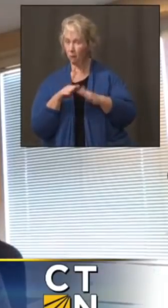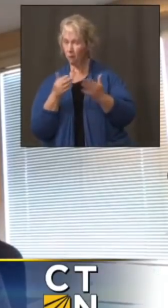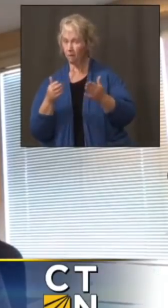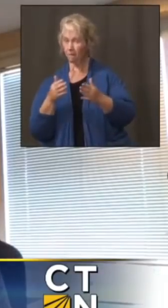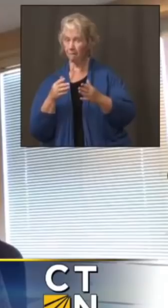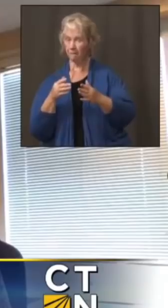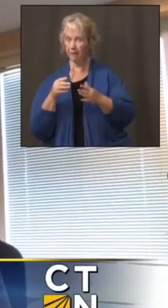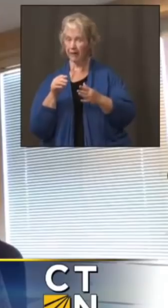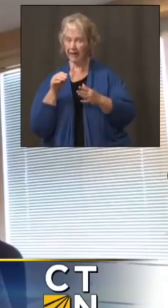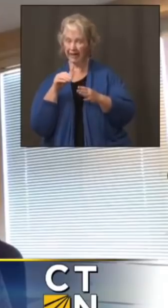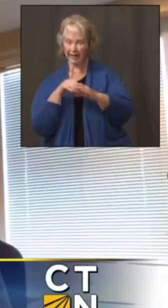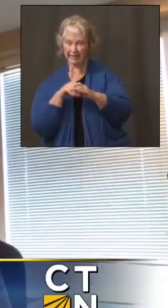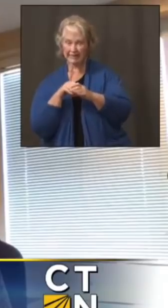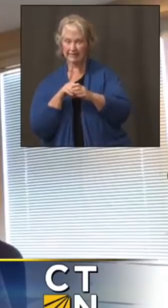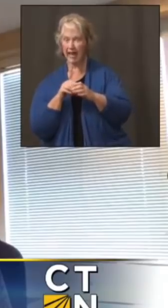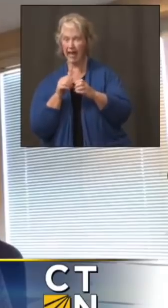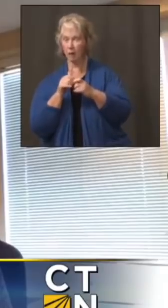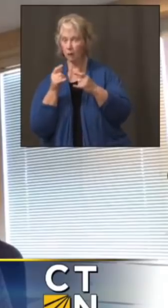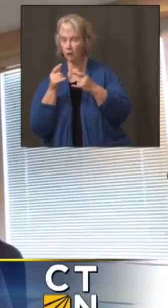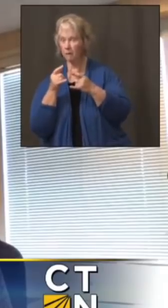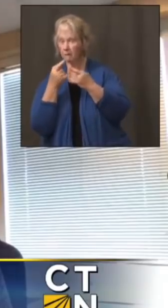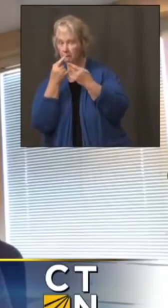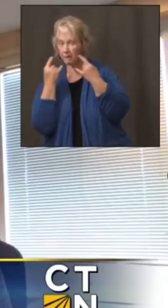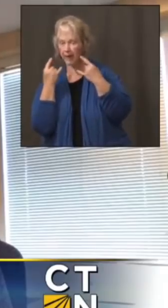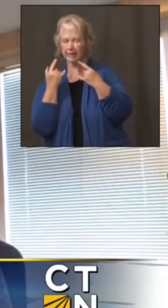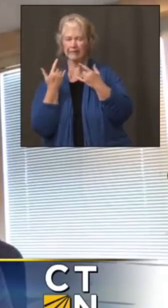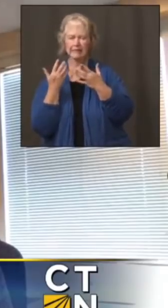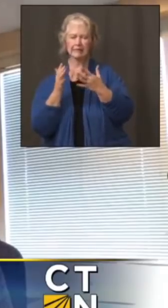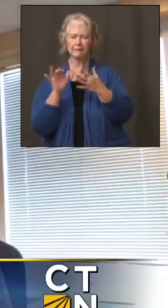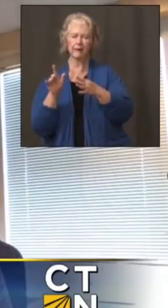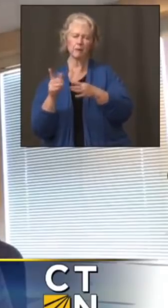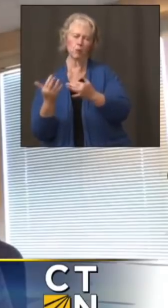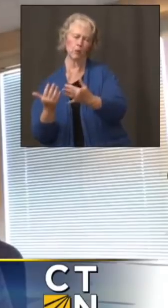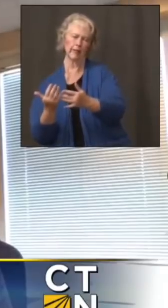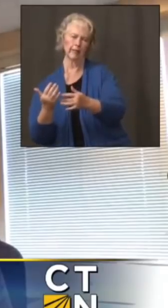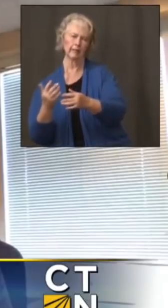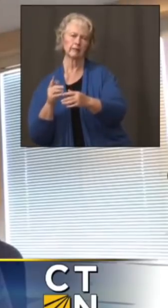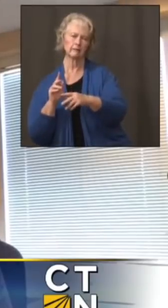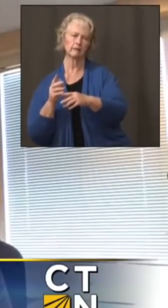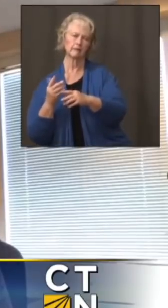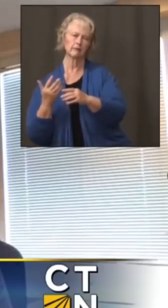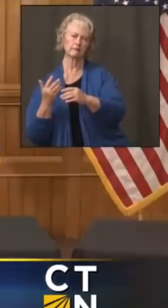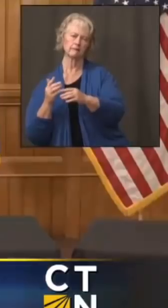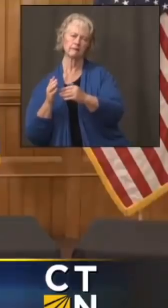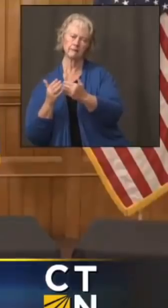So that's the kind of discretion that the governor is talking about.